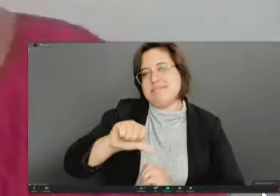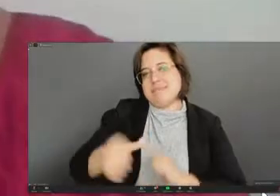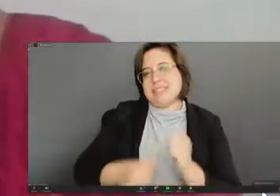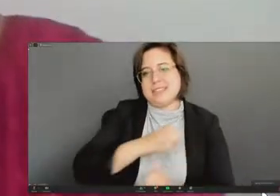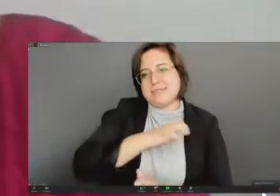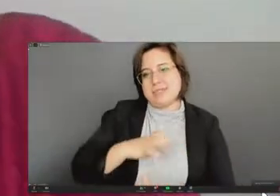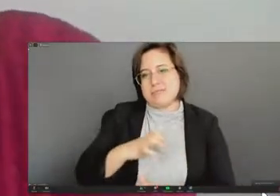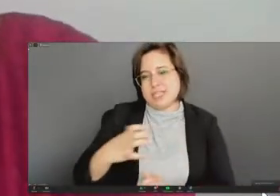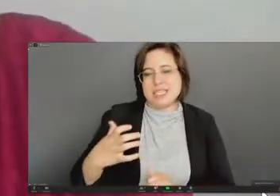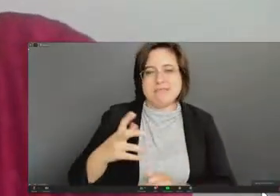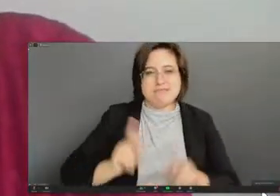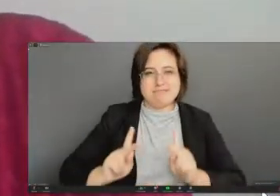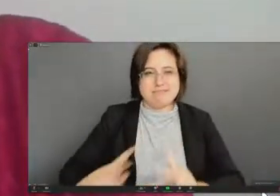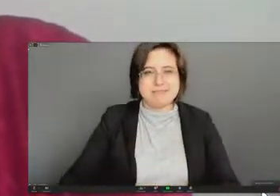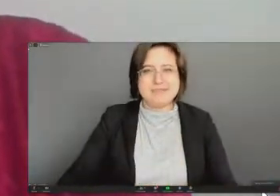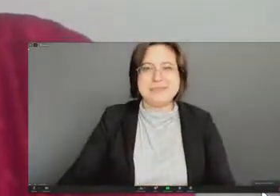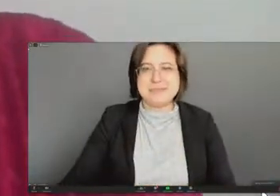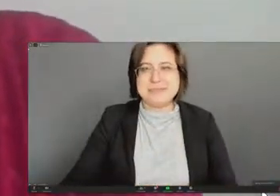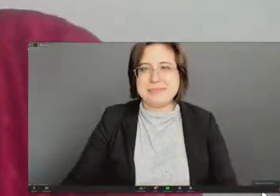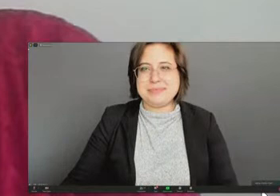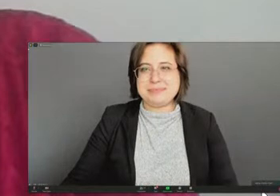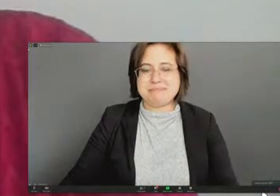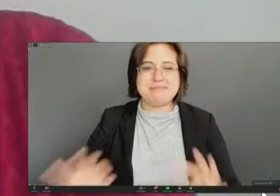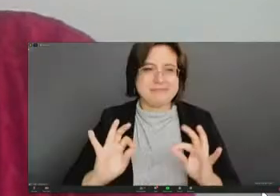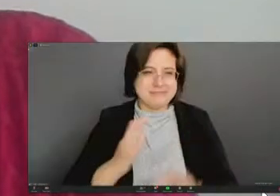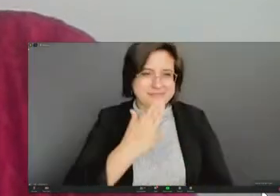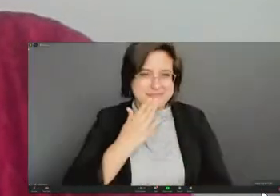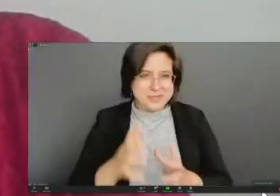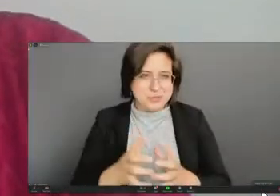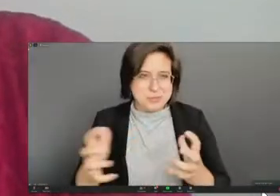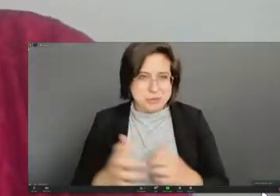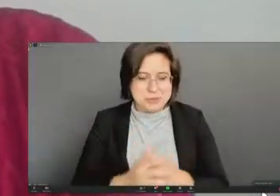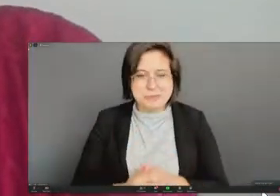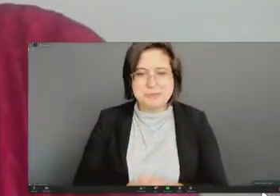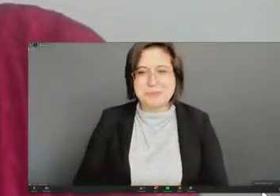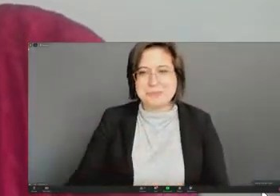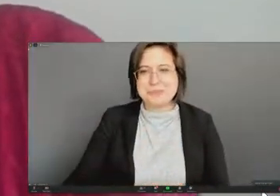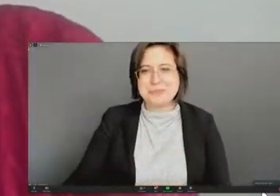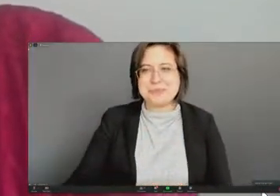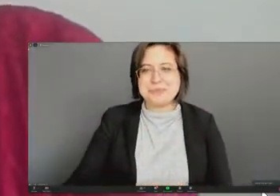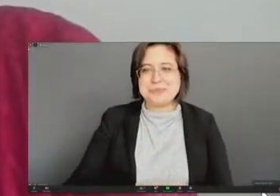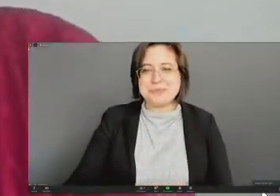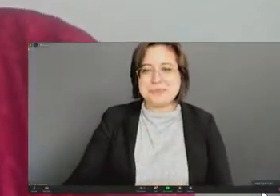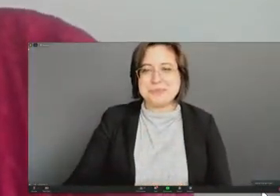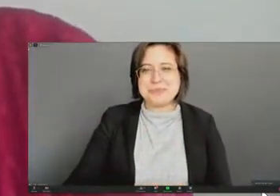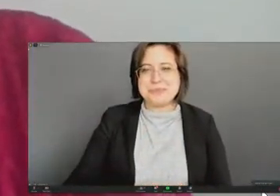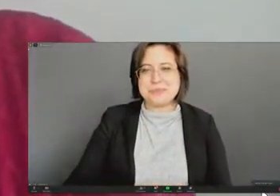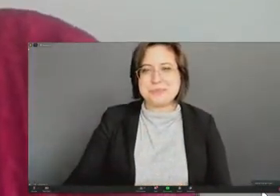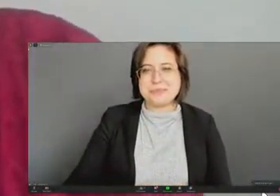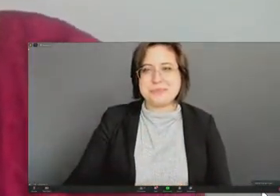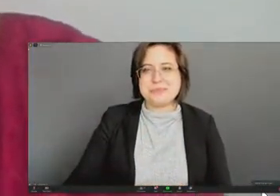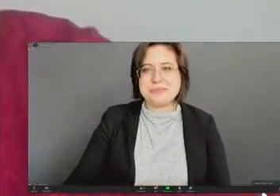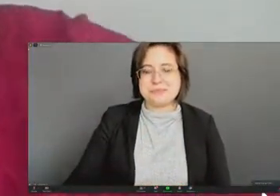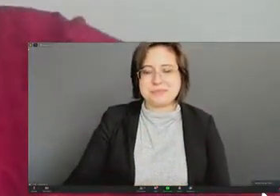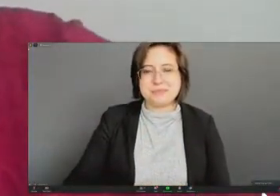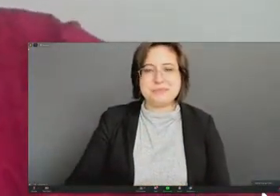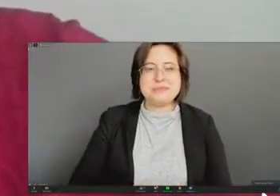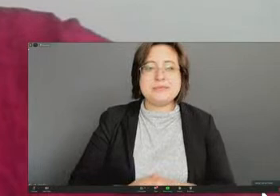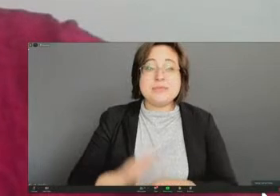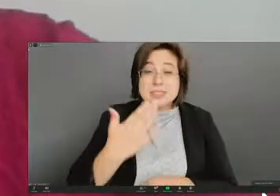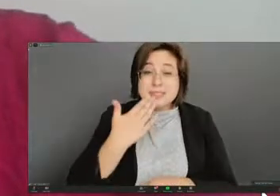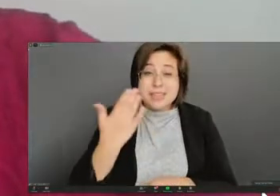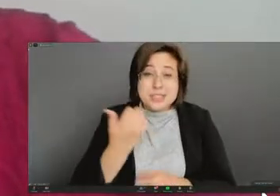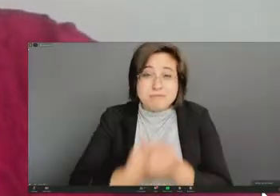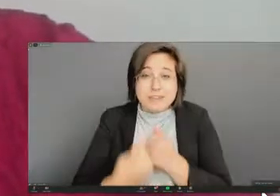Thank you so much, Madam Chair, and thank you for everyone who is